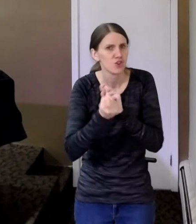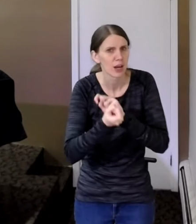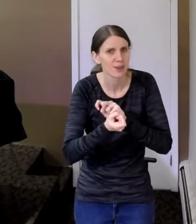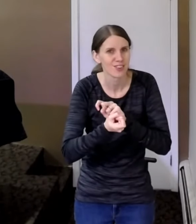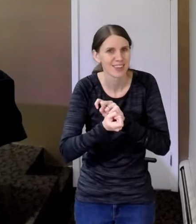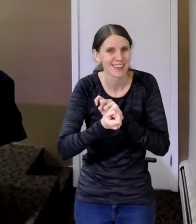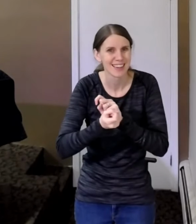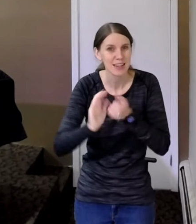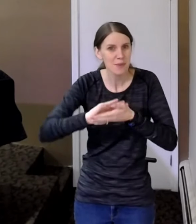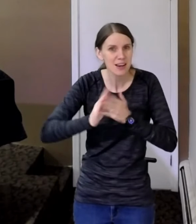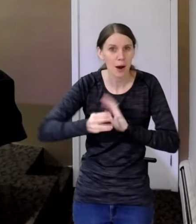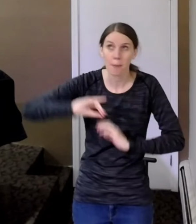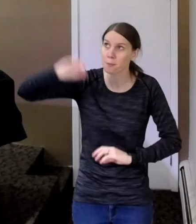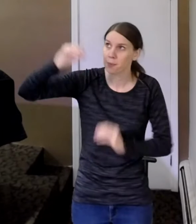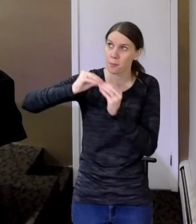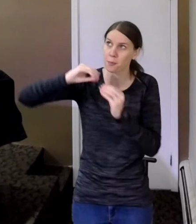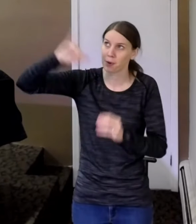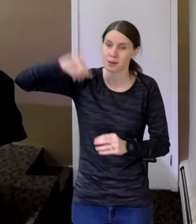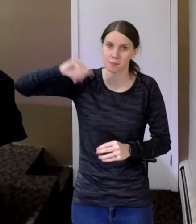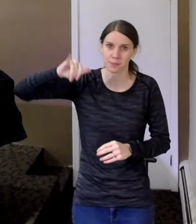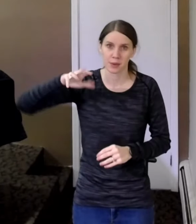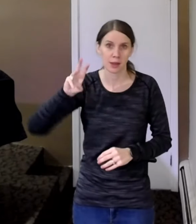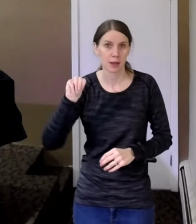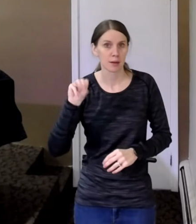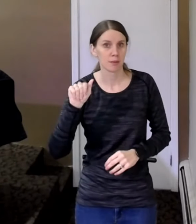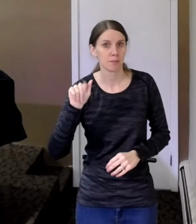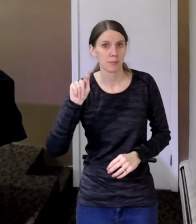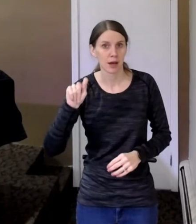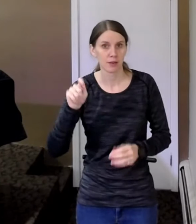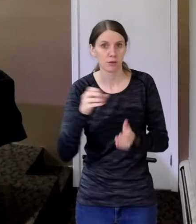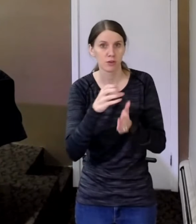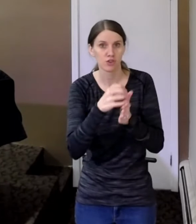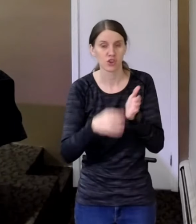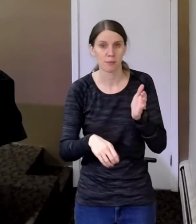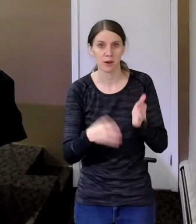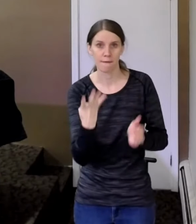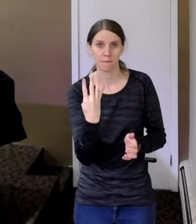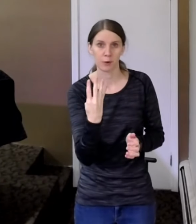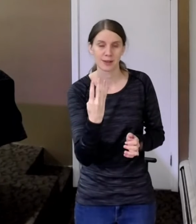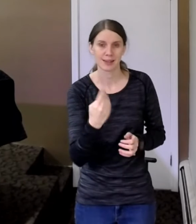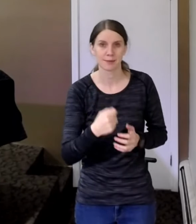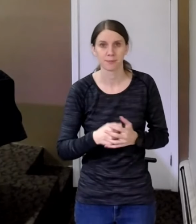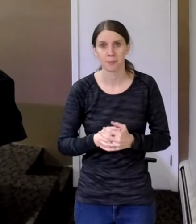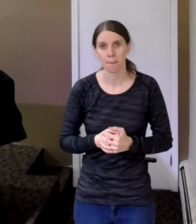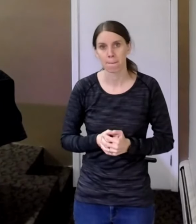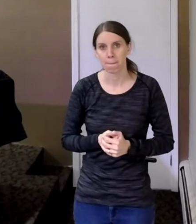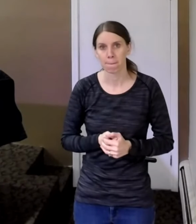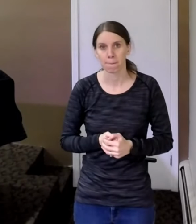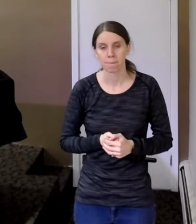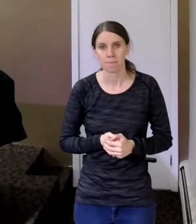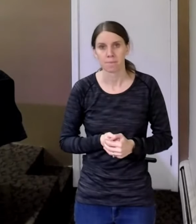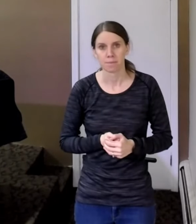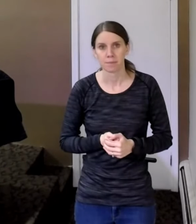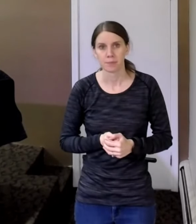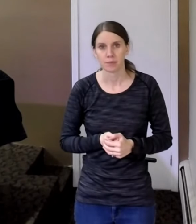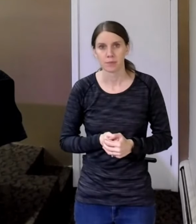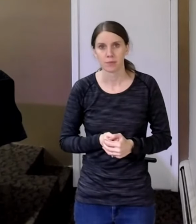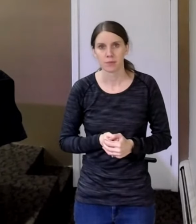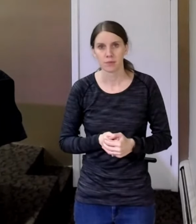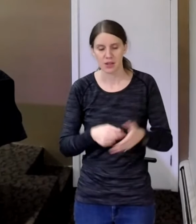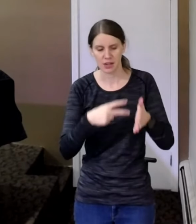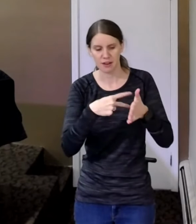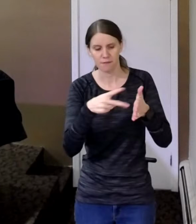Matthew chapter number 14. That's what Brother J.D. read this service for us. You know, these